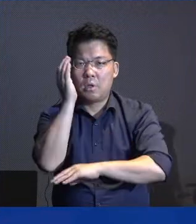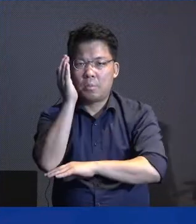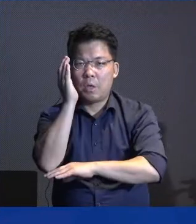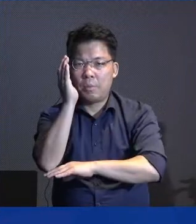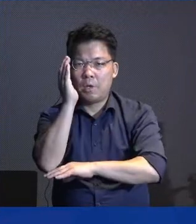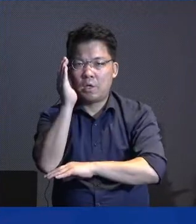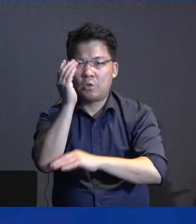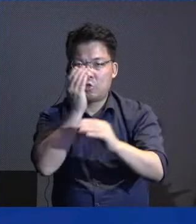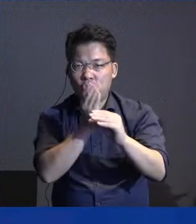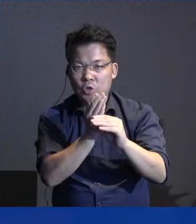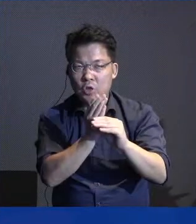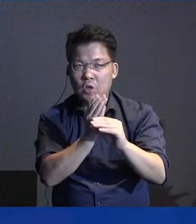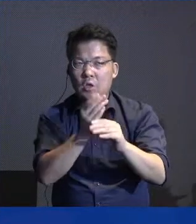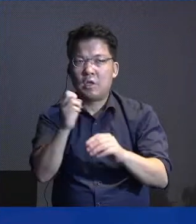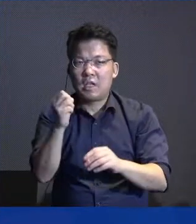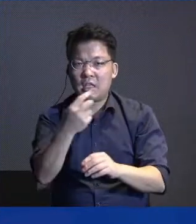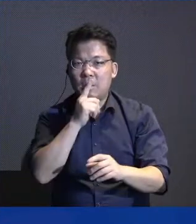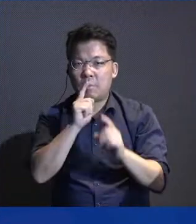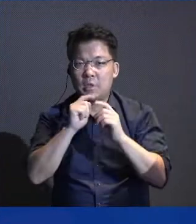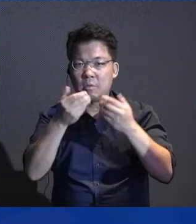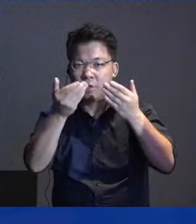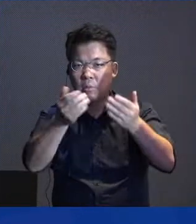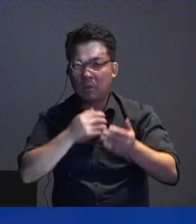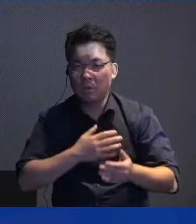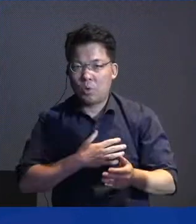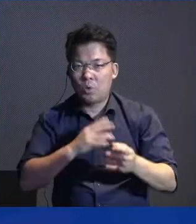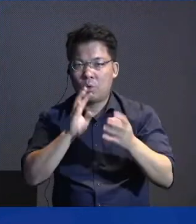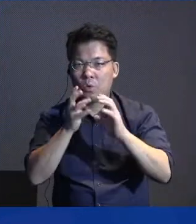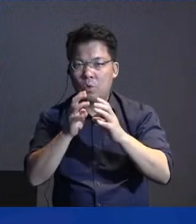human rights, especially in the post-COVID time.